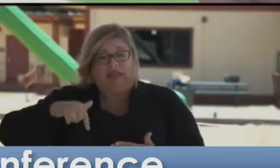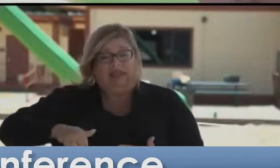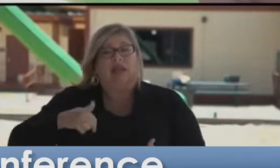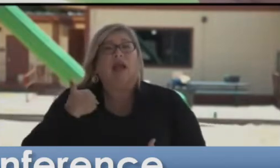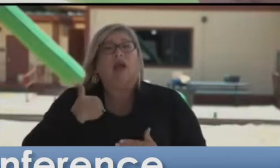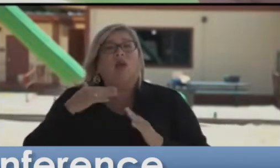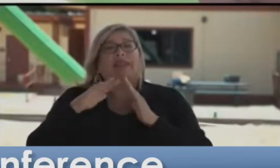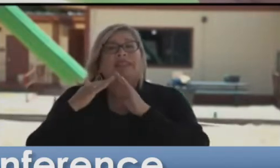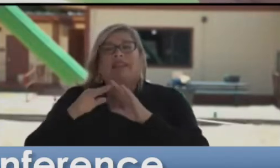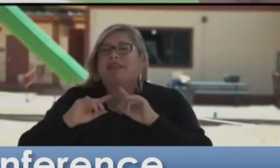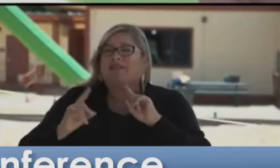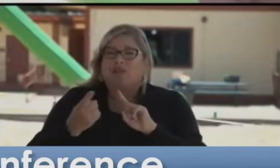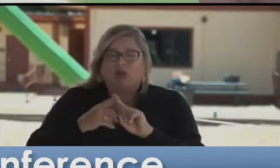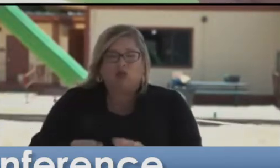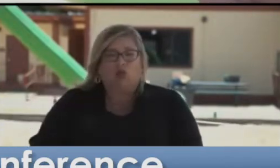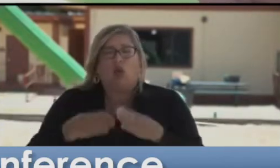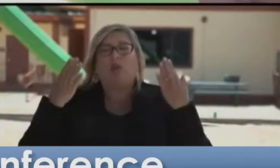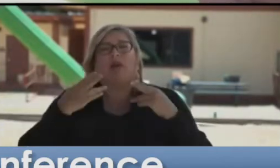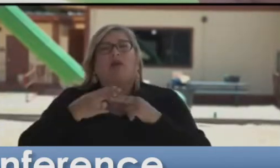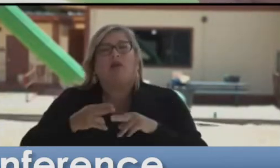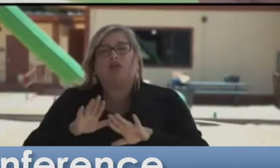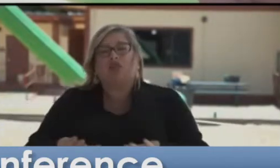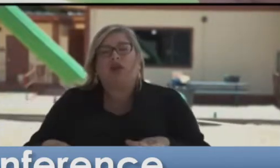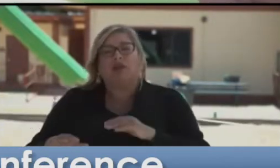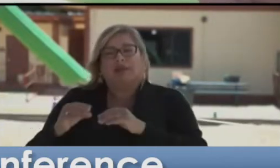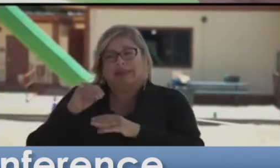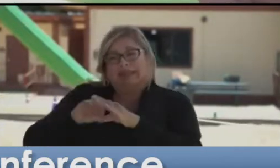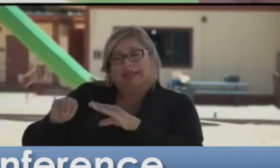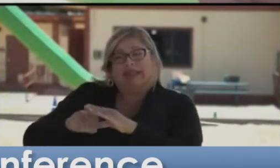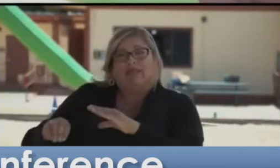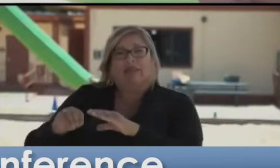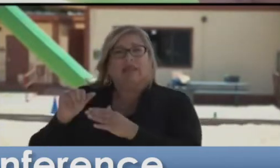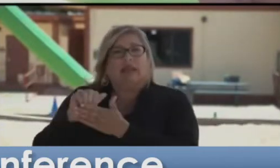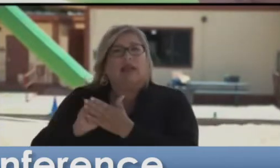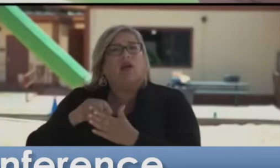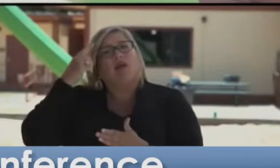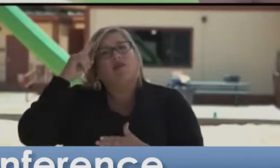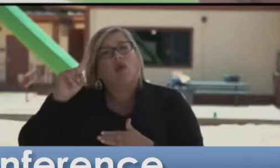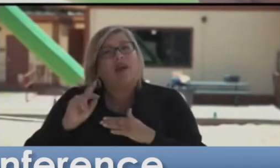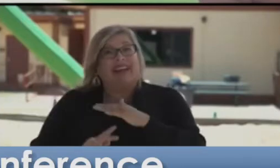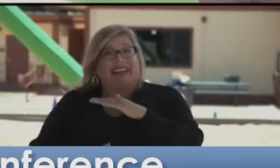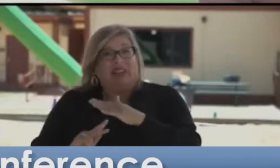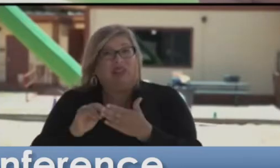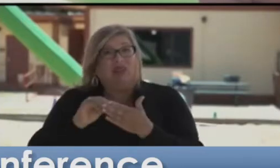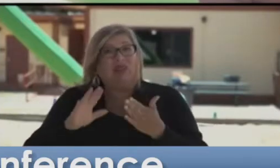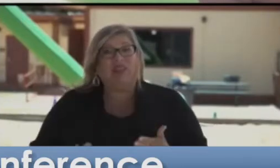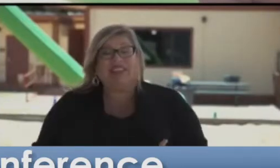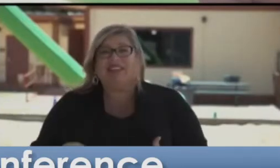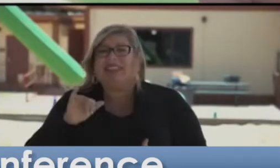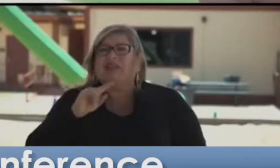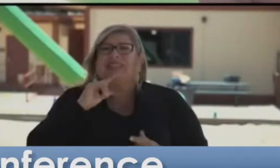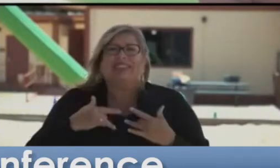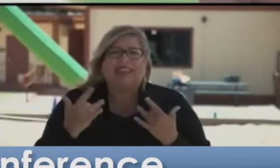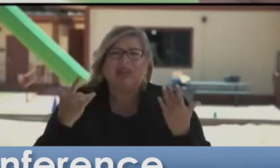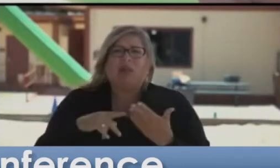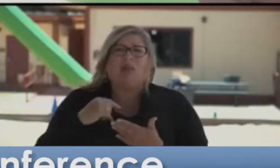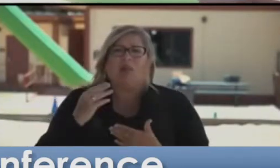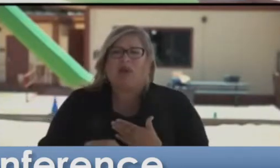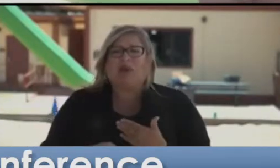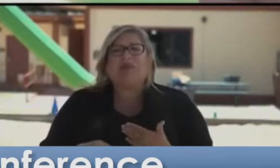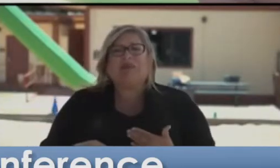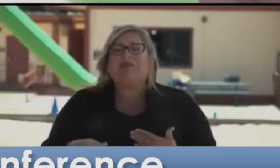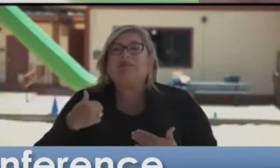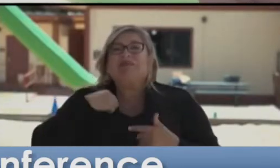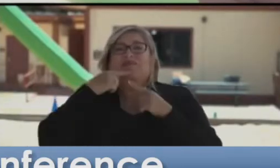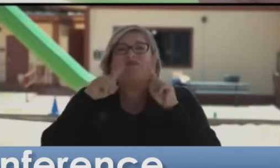child college savings accounts to incoming kindergartners. It was a very exciting program. I remember announcing it